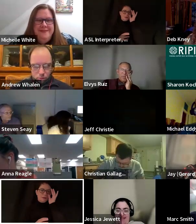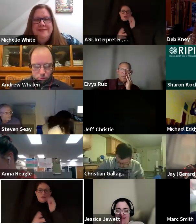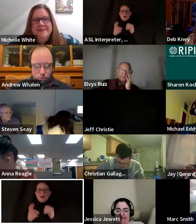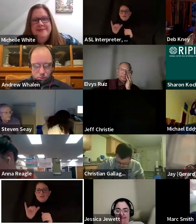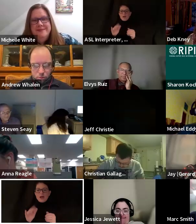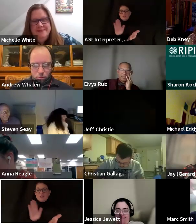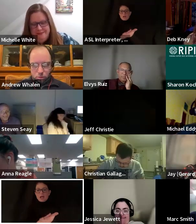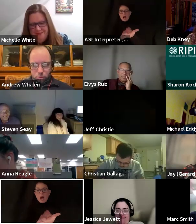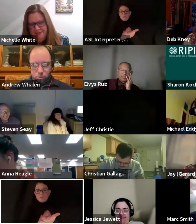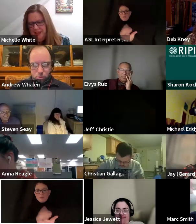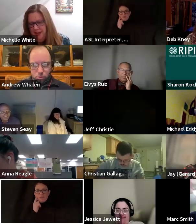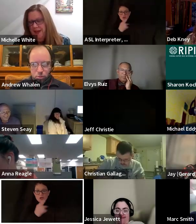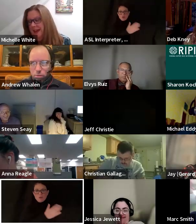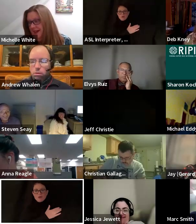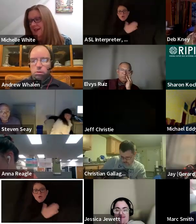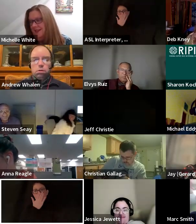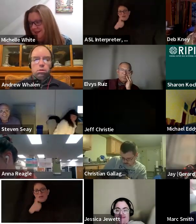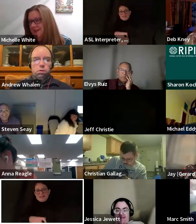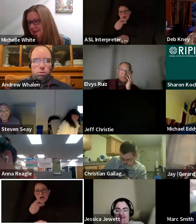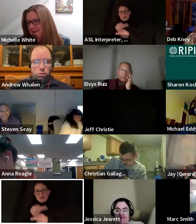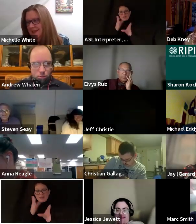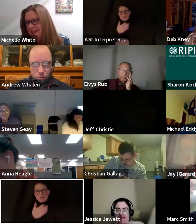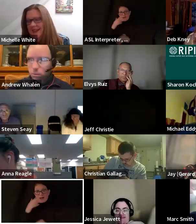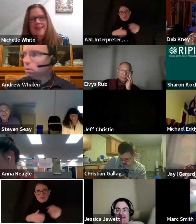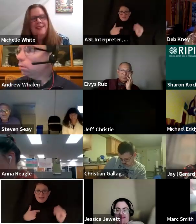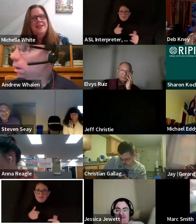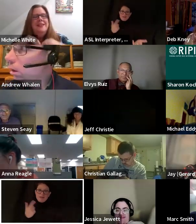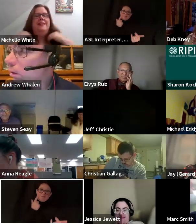That was a compliment, Michael. You're a good timekeeper. Way better than me.